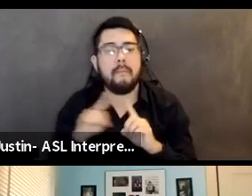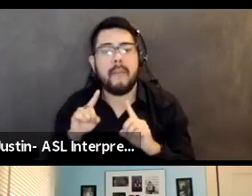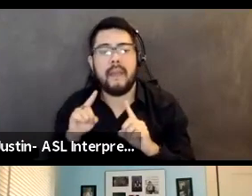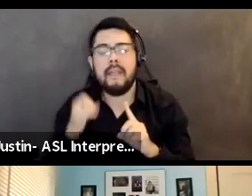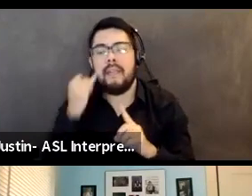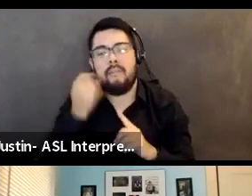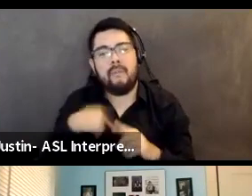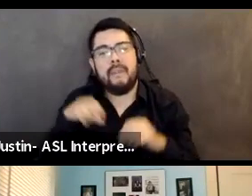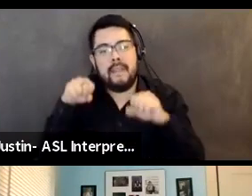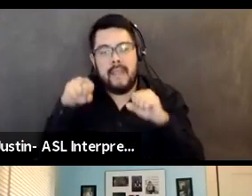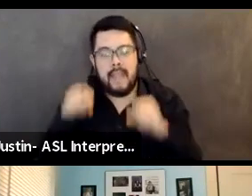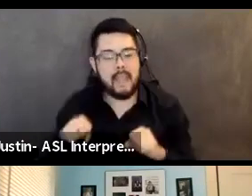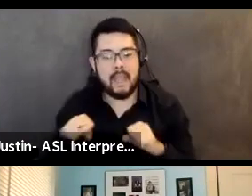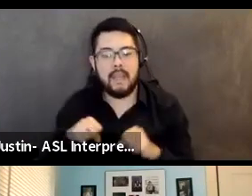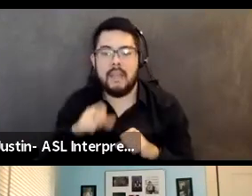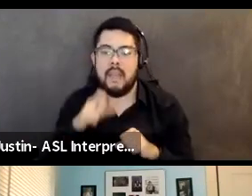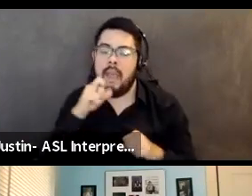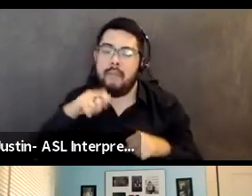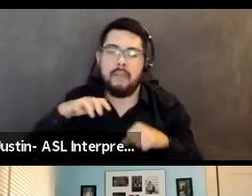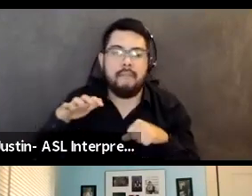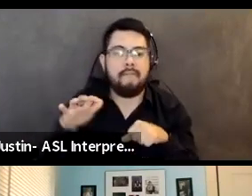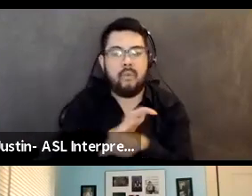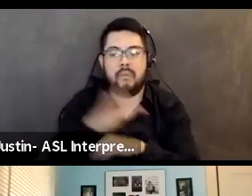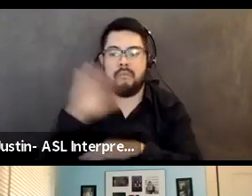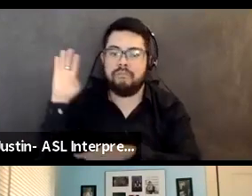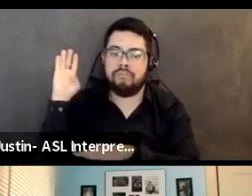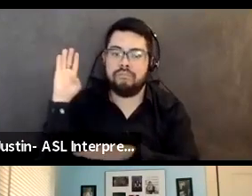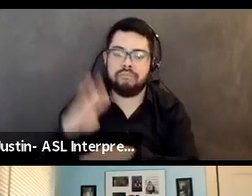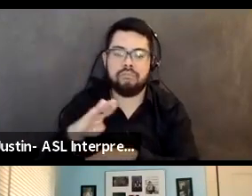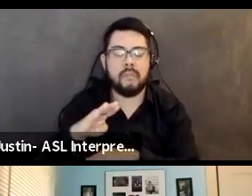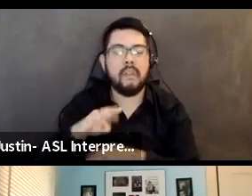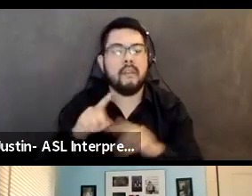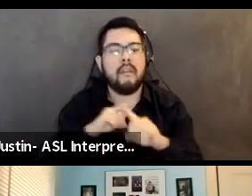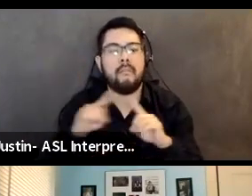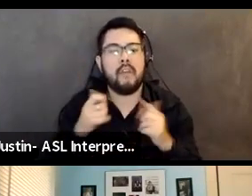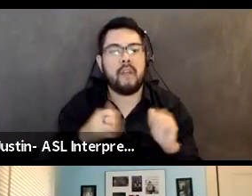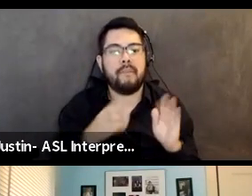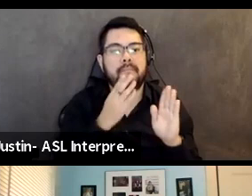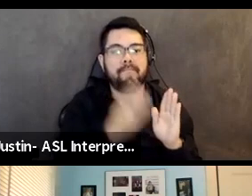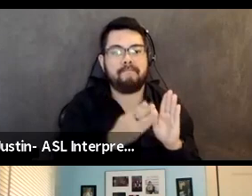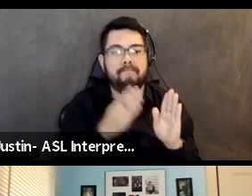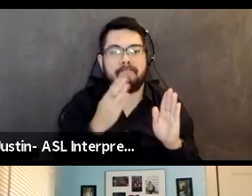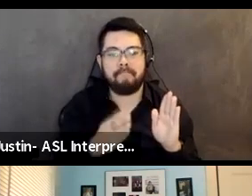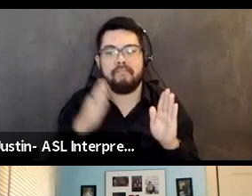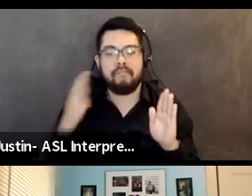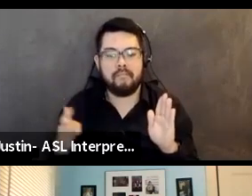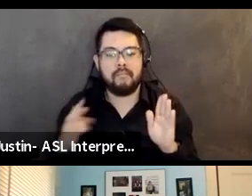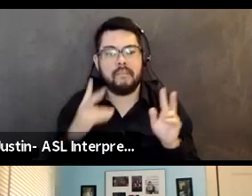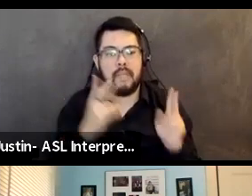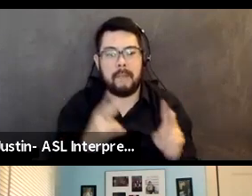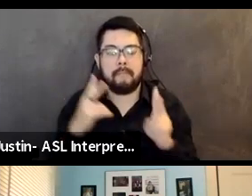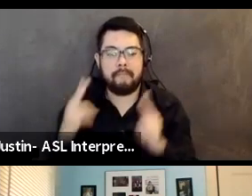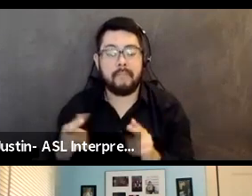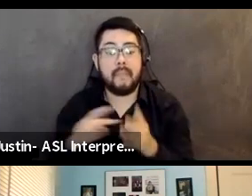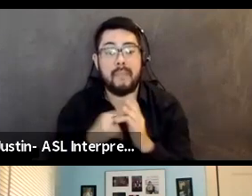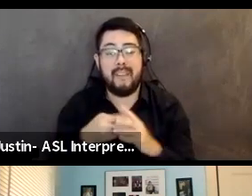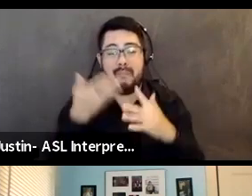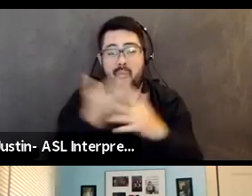in small chunks provide opportunities for kids to talk about those experiences